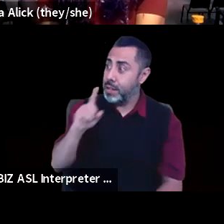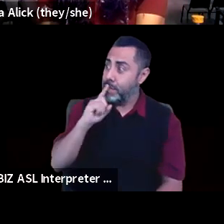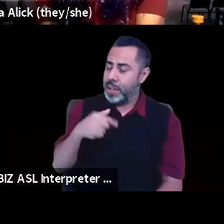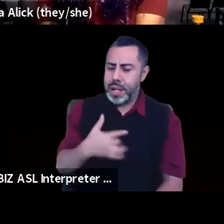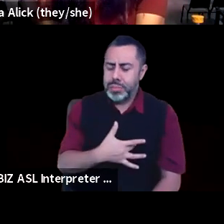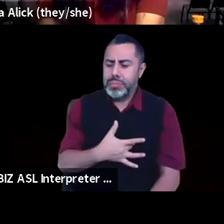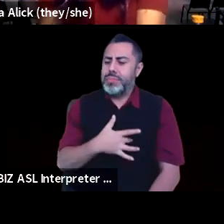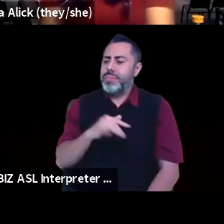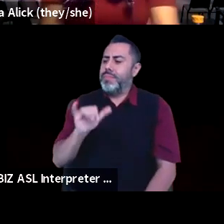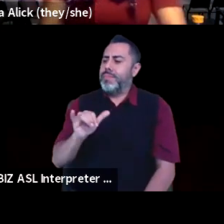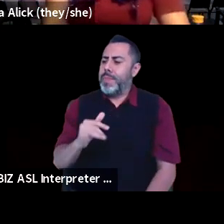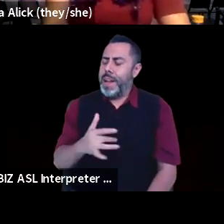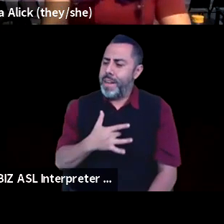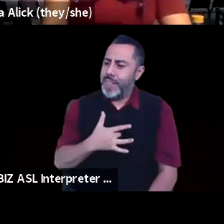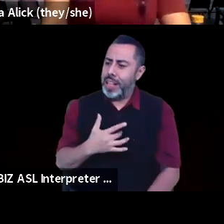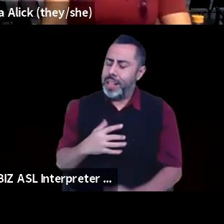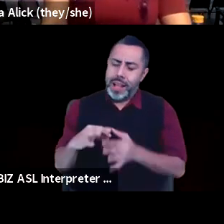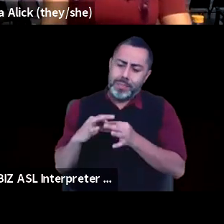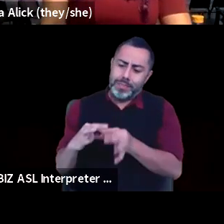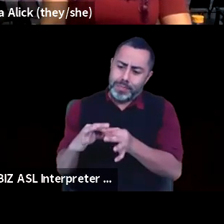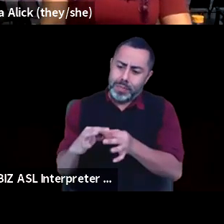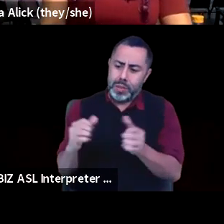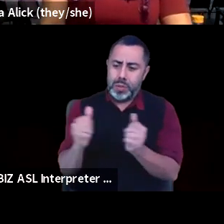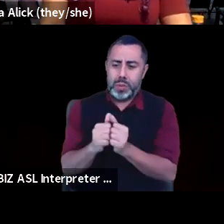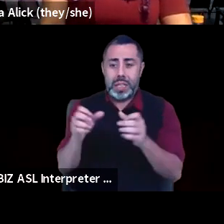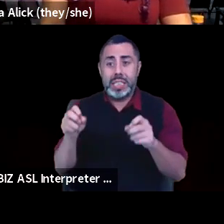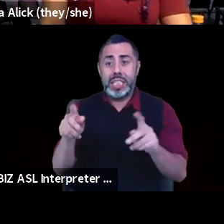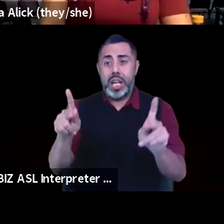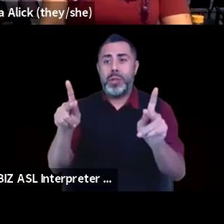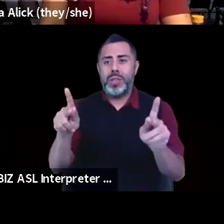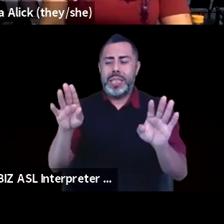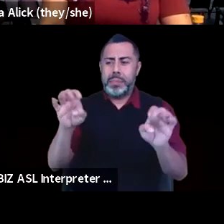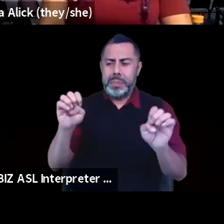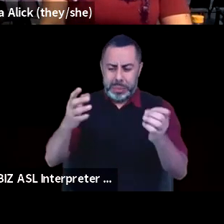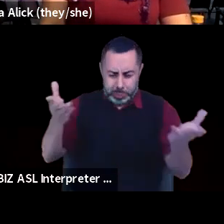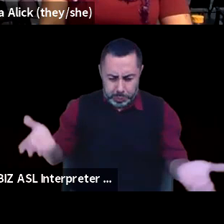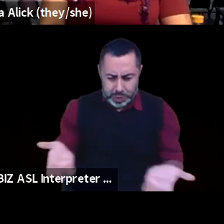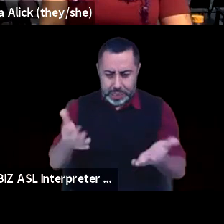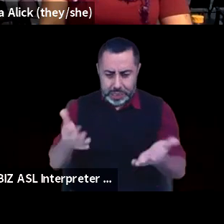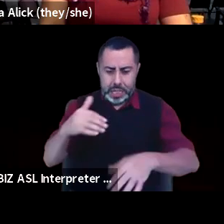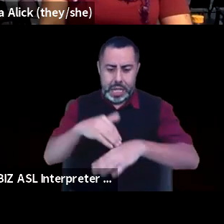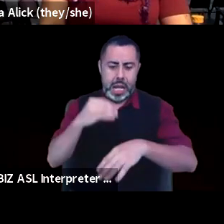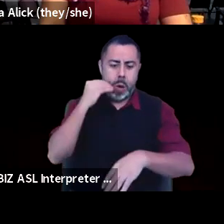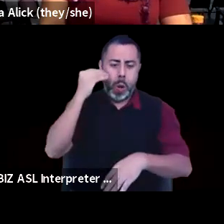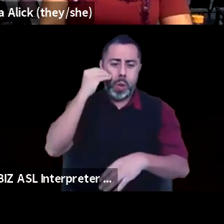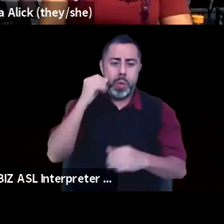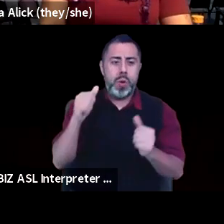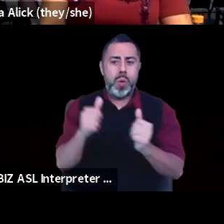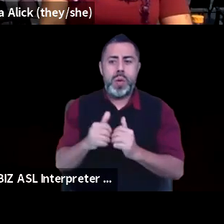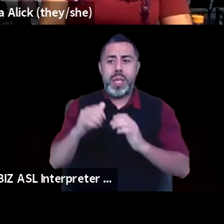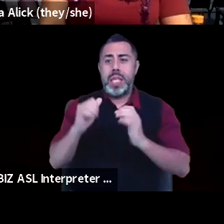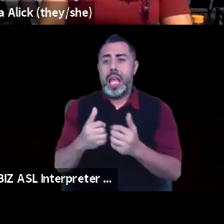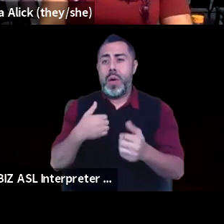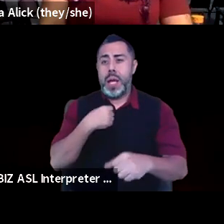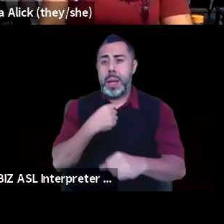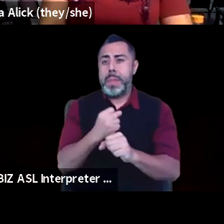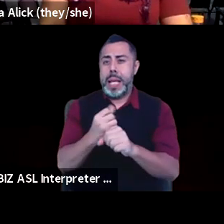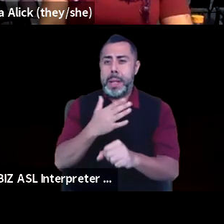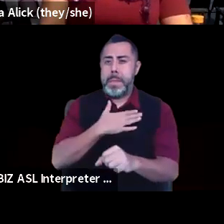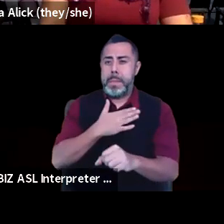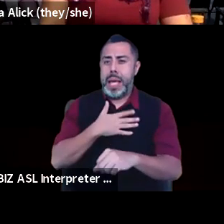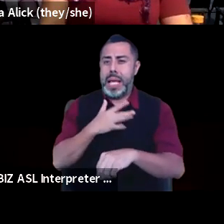to be present at home with the way that I make this my space,